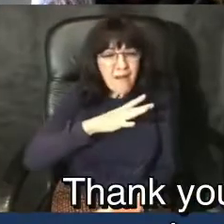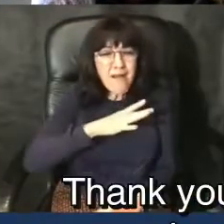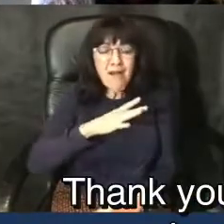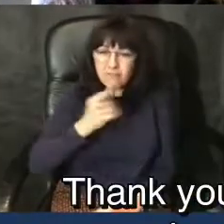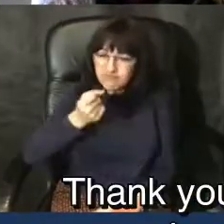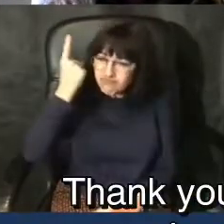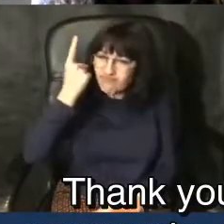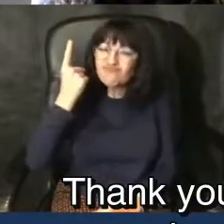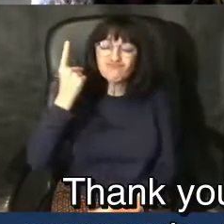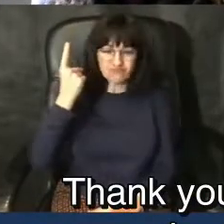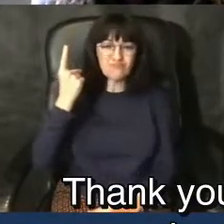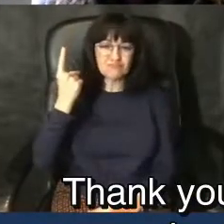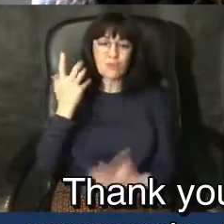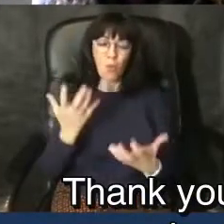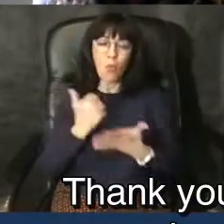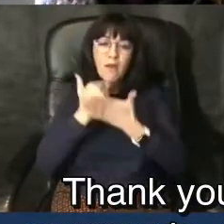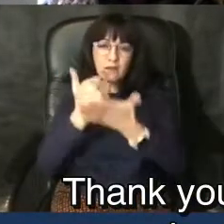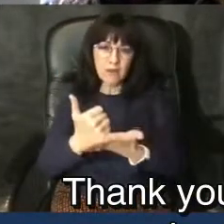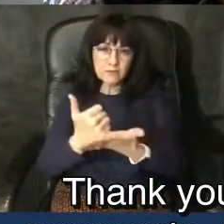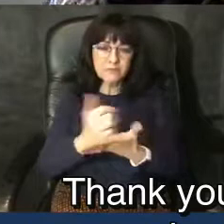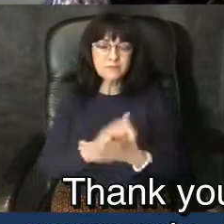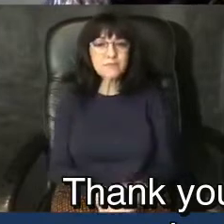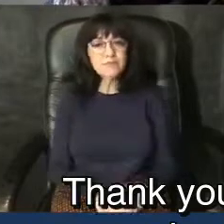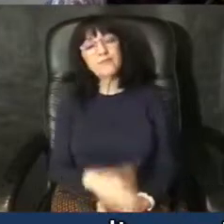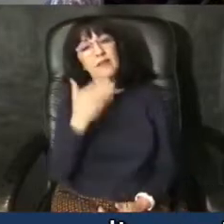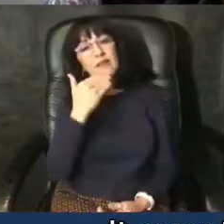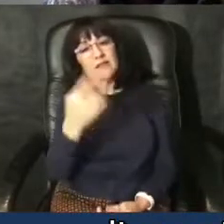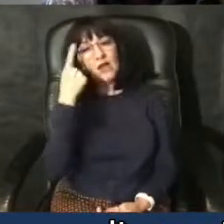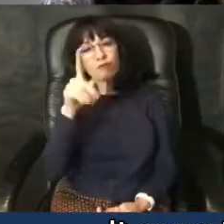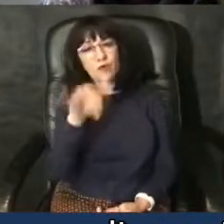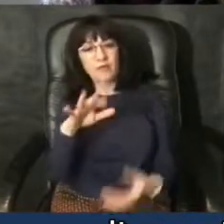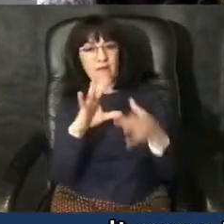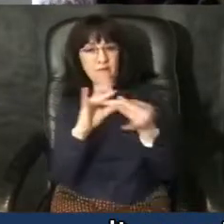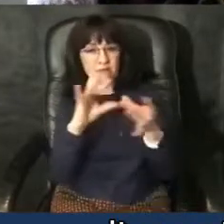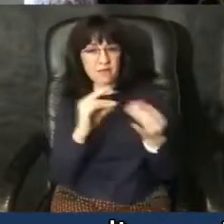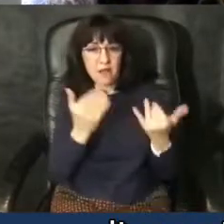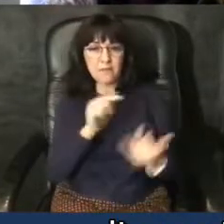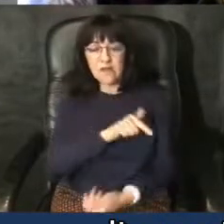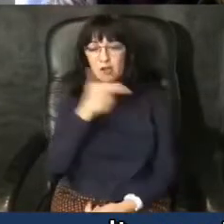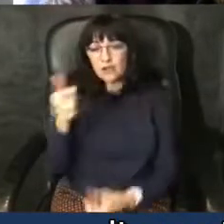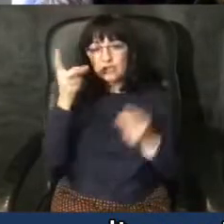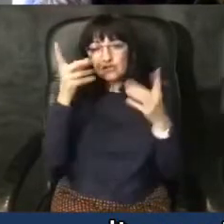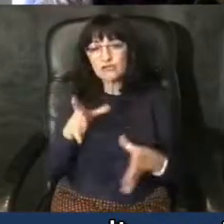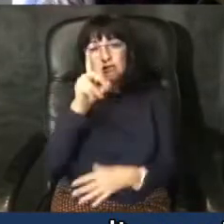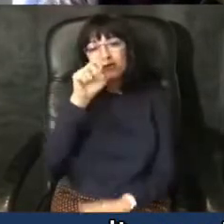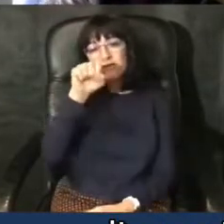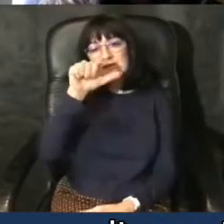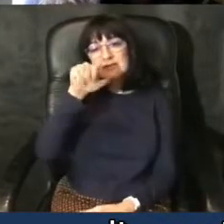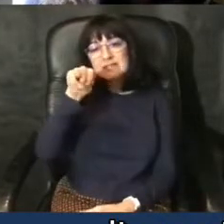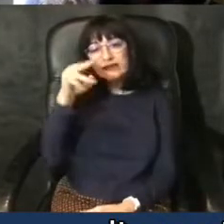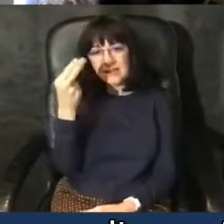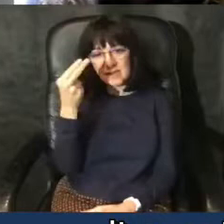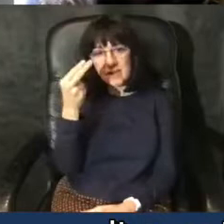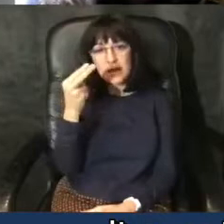you. Thank you so much for those comments. And now I'm going to hand it over to our Director of DSAM,